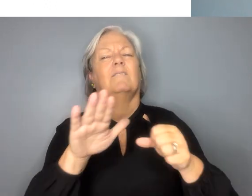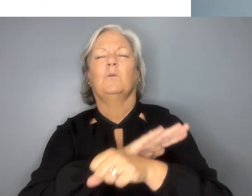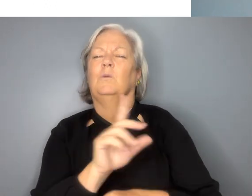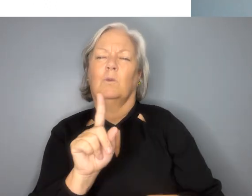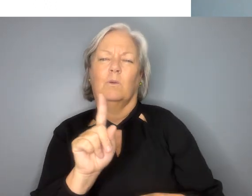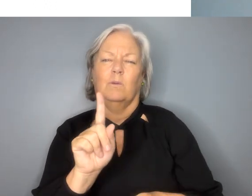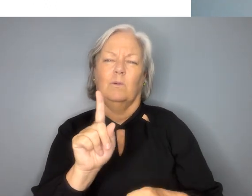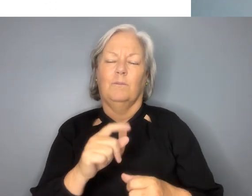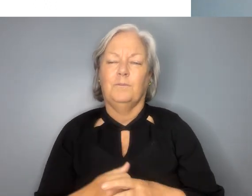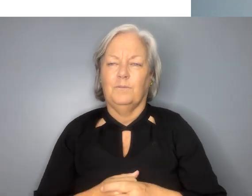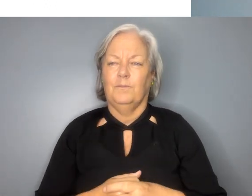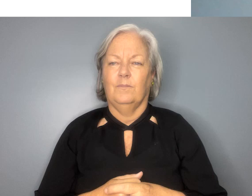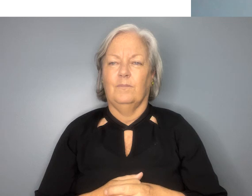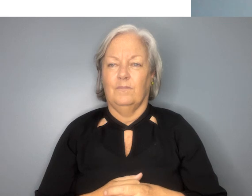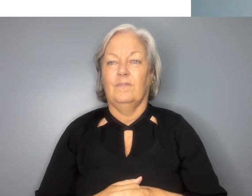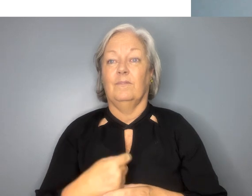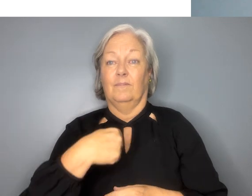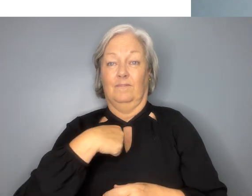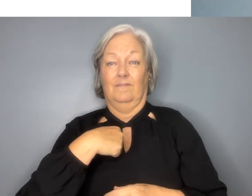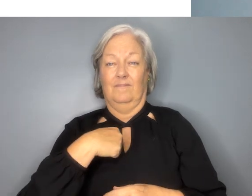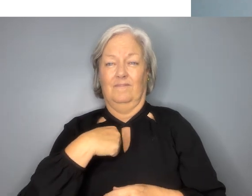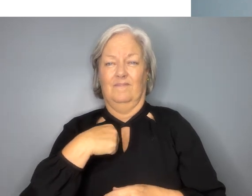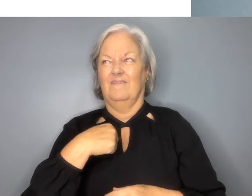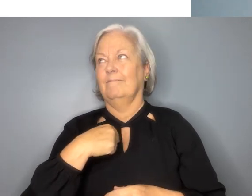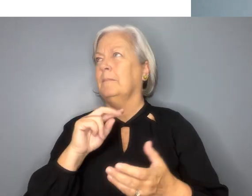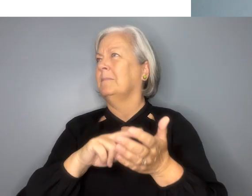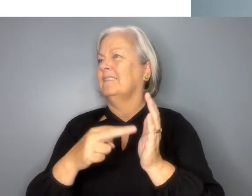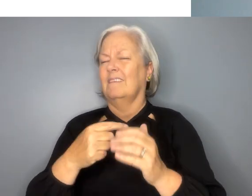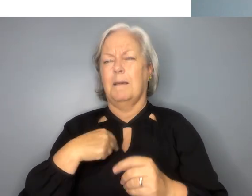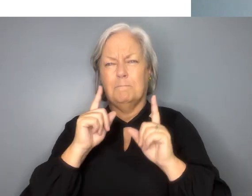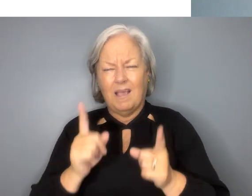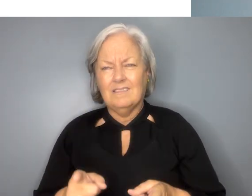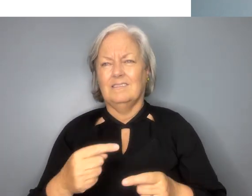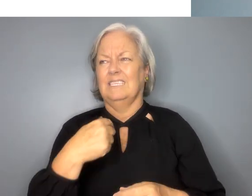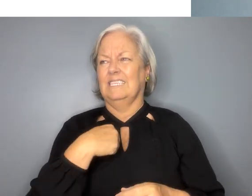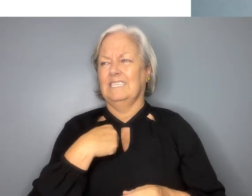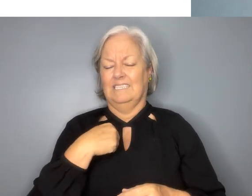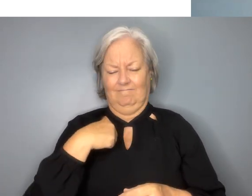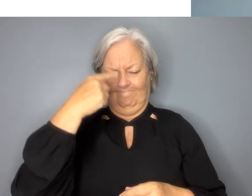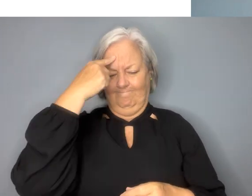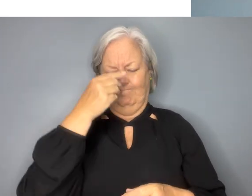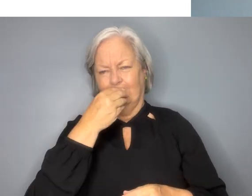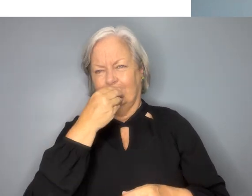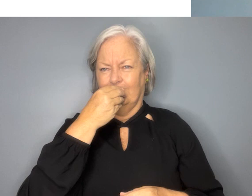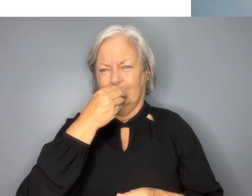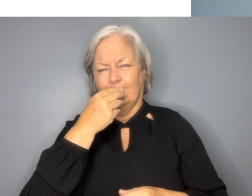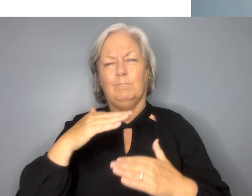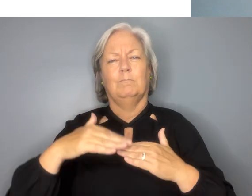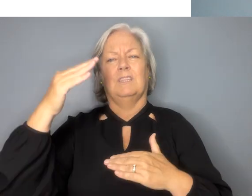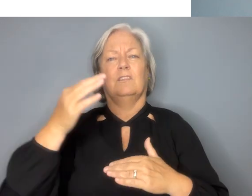being able to be happy. This is a sense where it means that I have to put myself at big